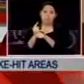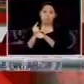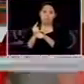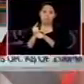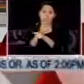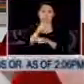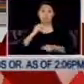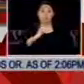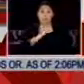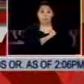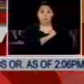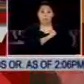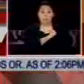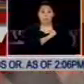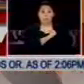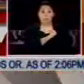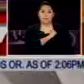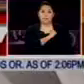the Senate